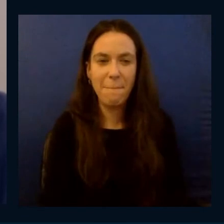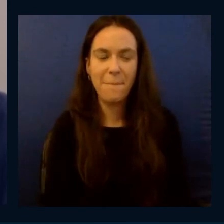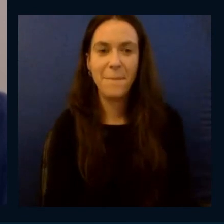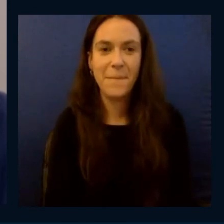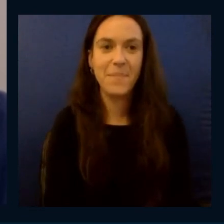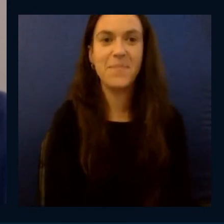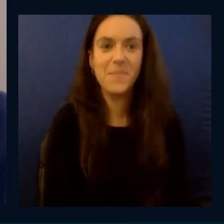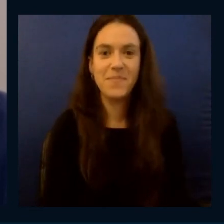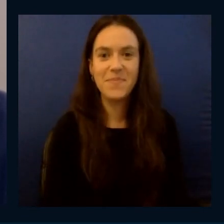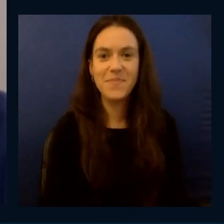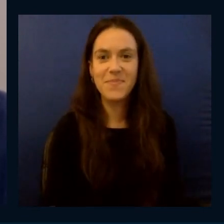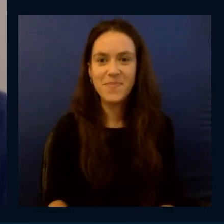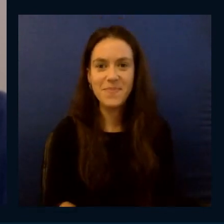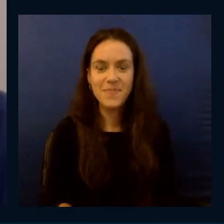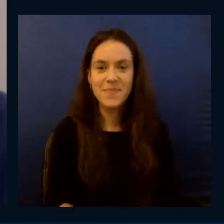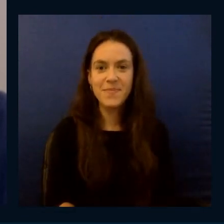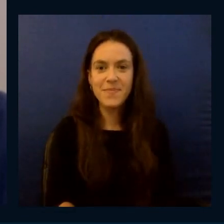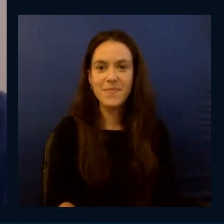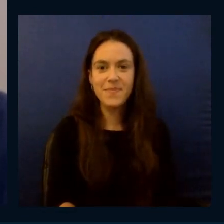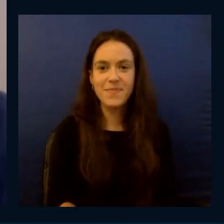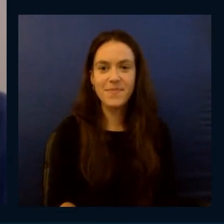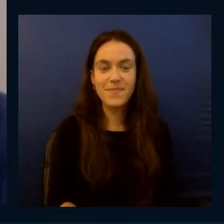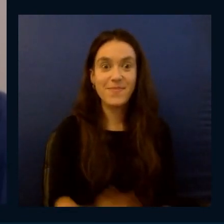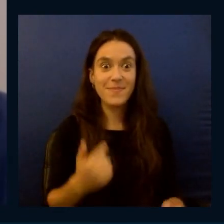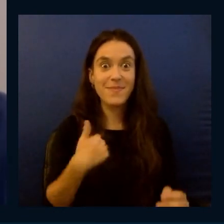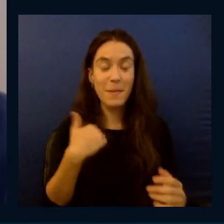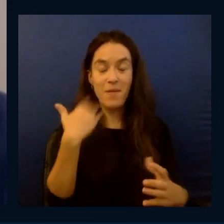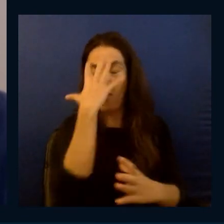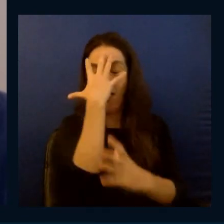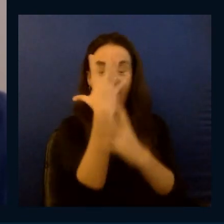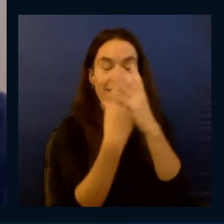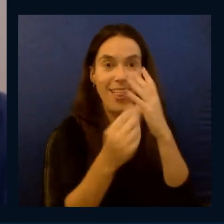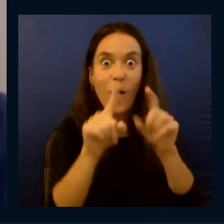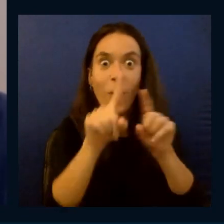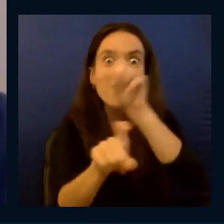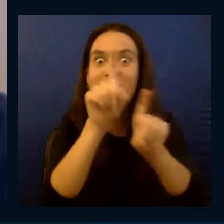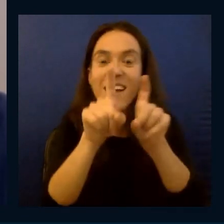prepared, because we were so into those questions.